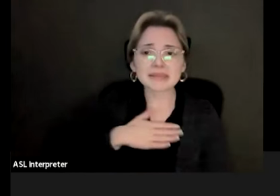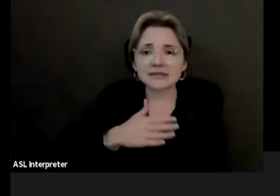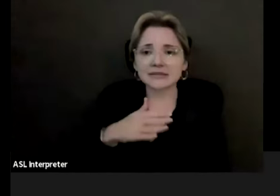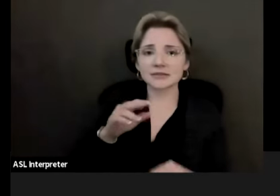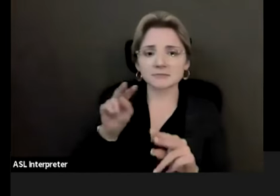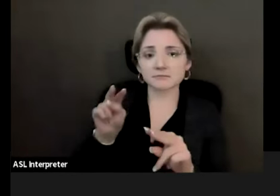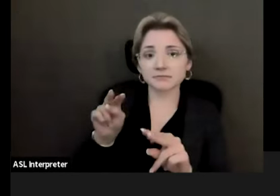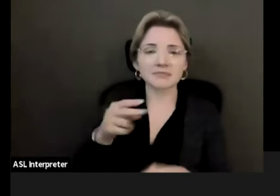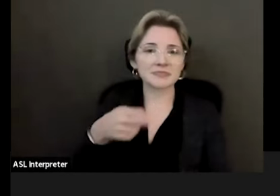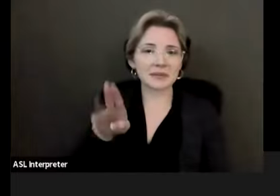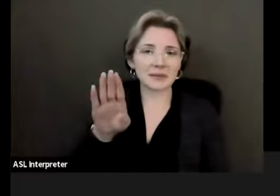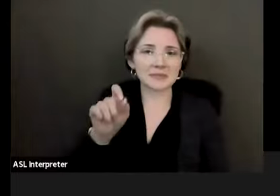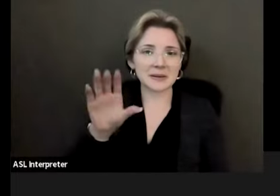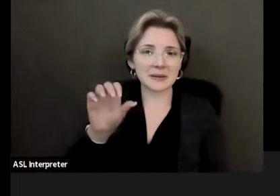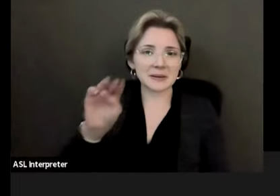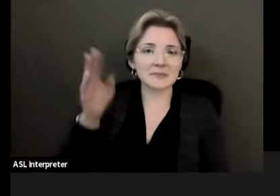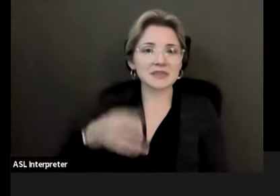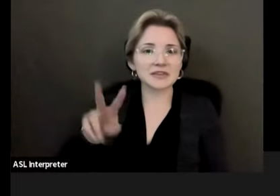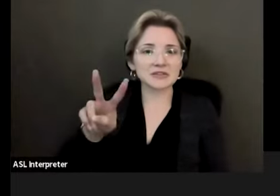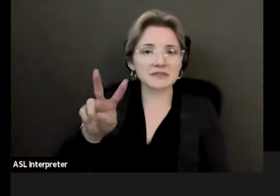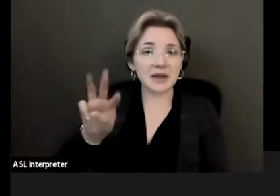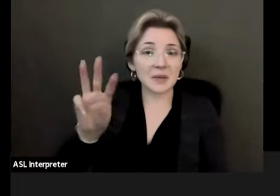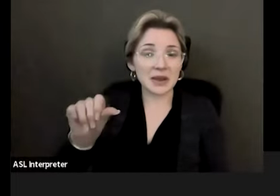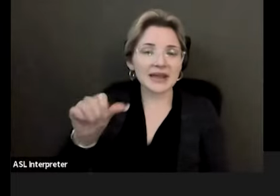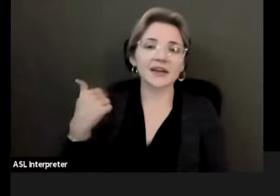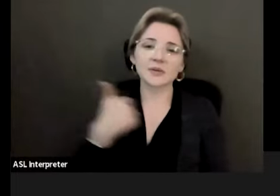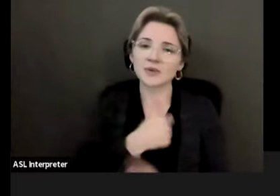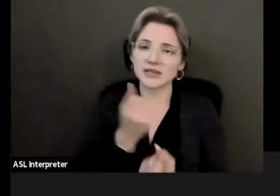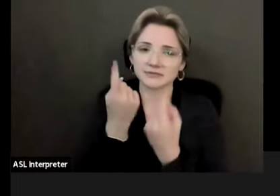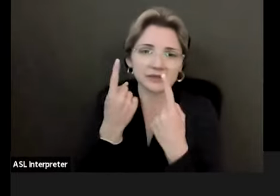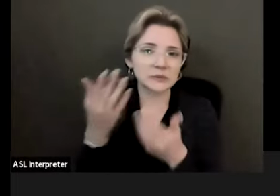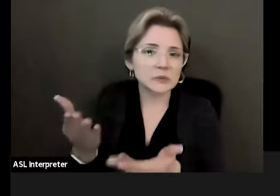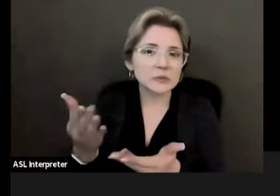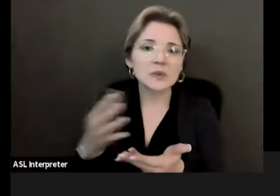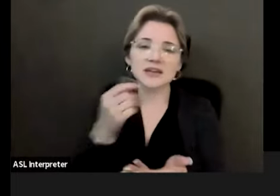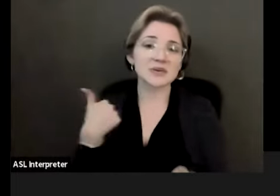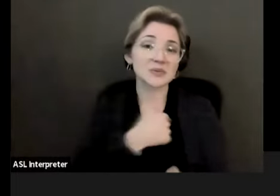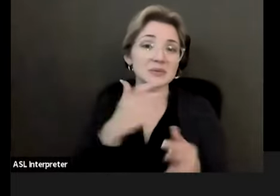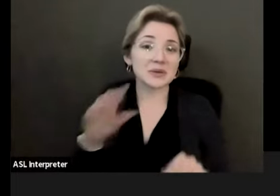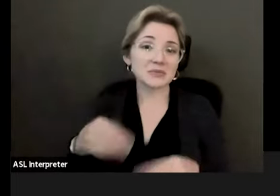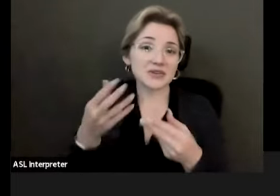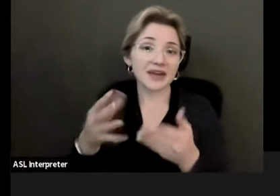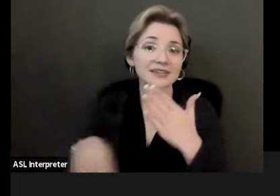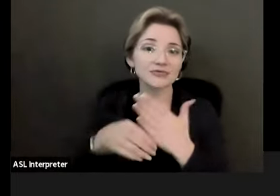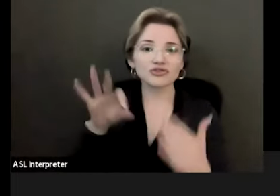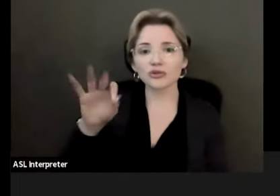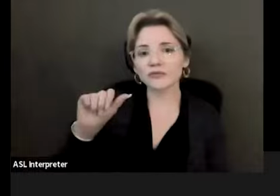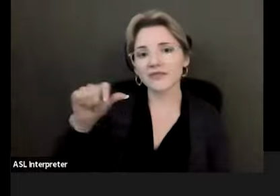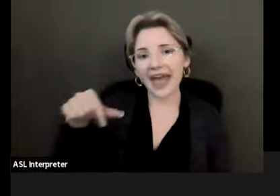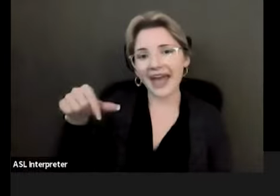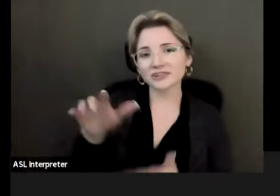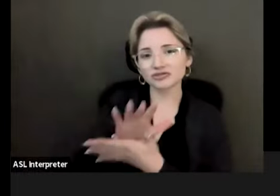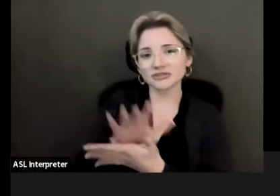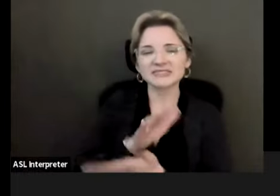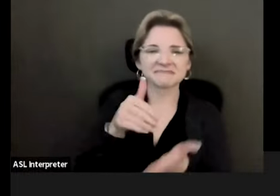on HUD.gov/VAWA. We hear you. We want to provide additional fact sheets, one pagers, things that